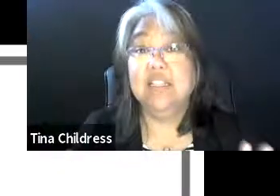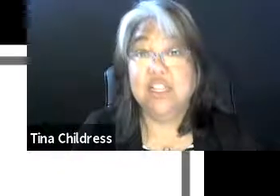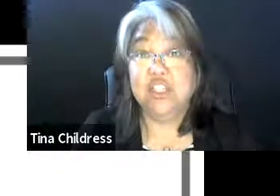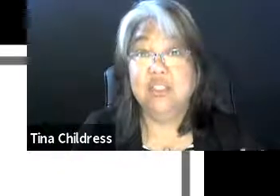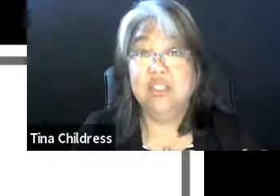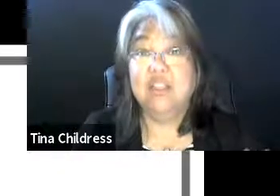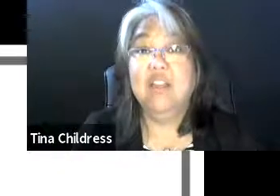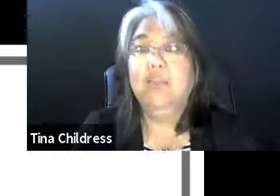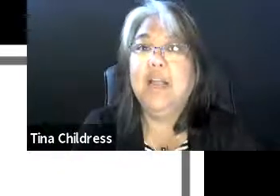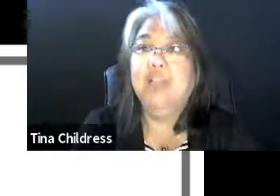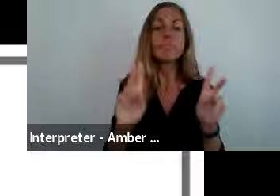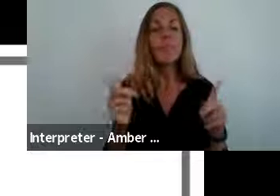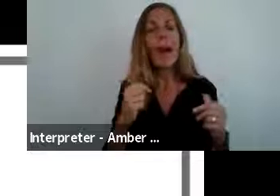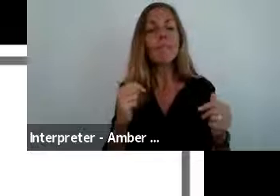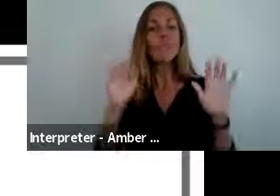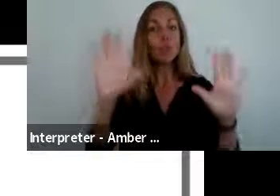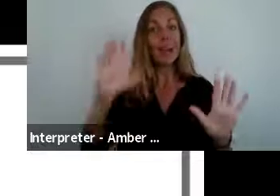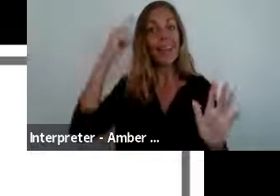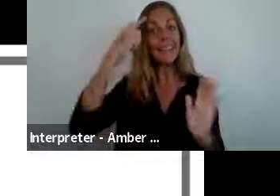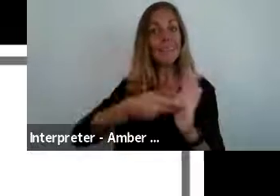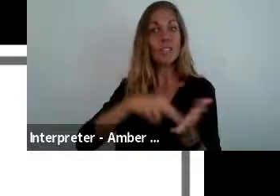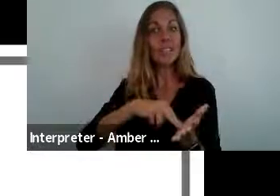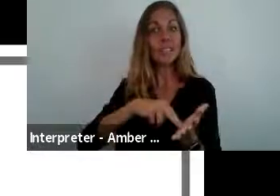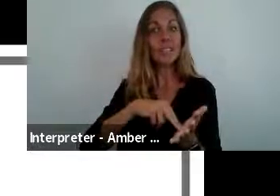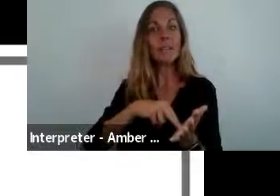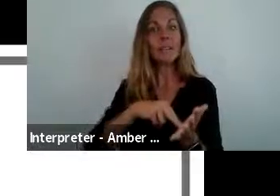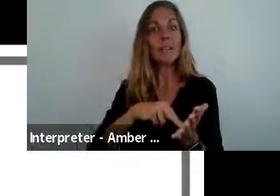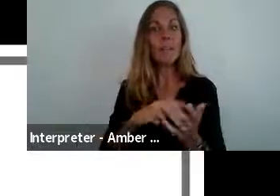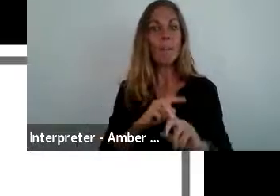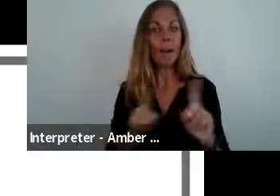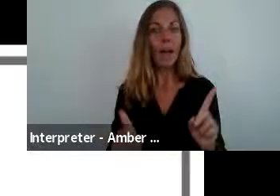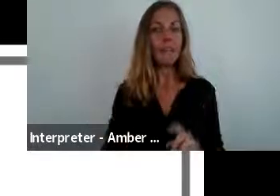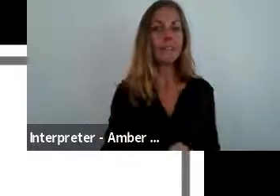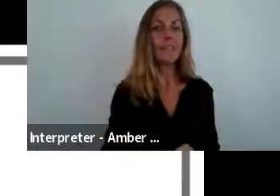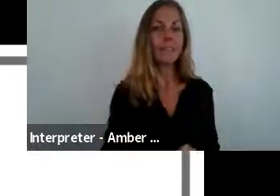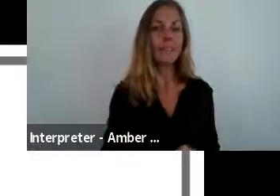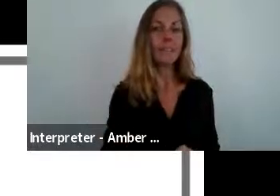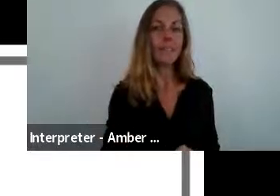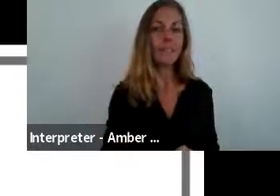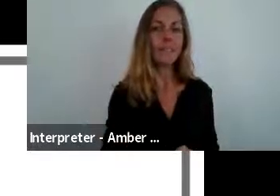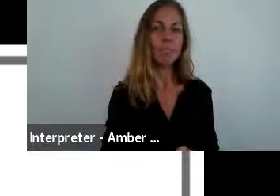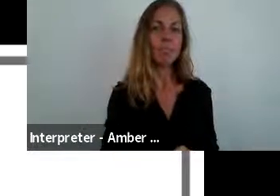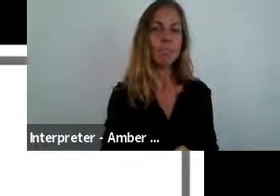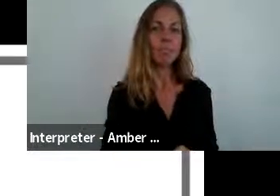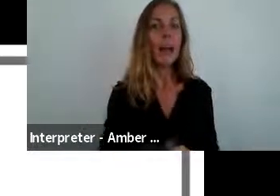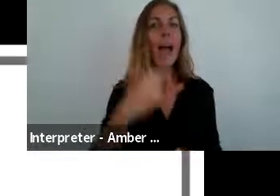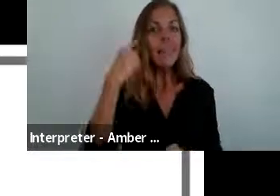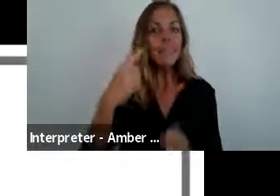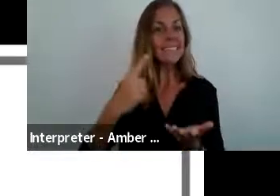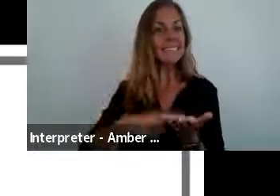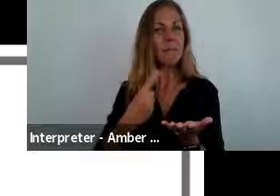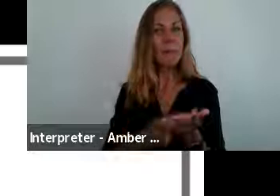great intentions, but I think that sometimes people will offer these accommodations, but they're not the